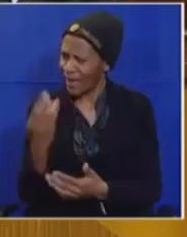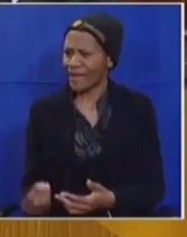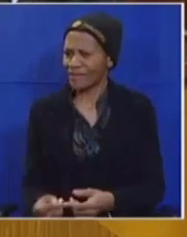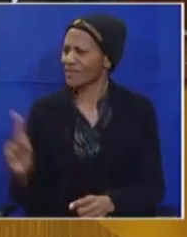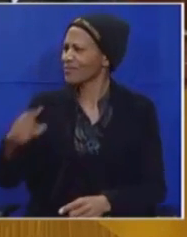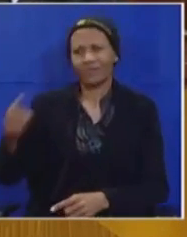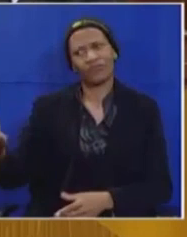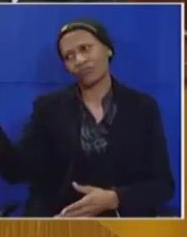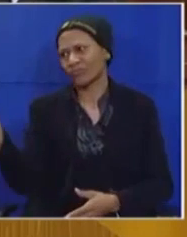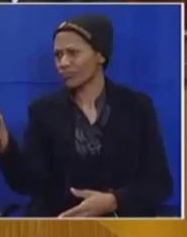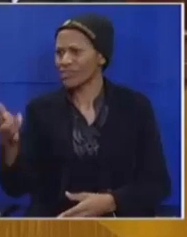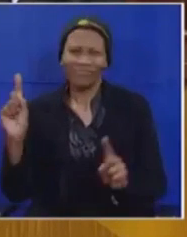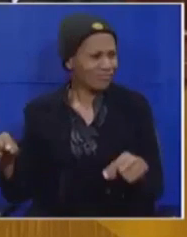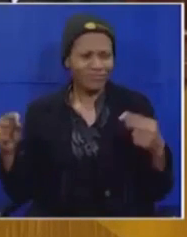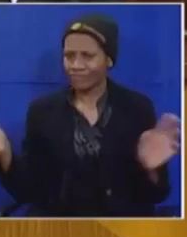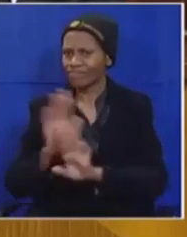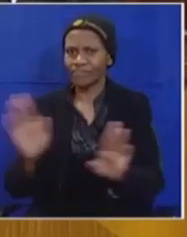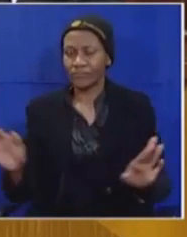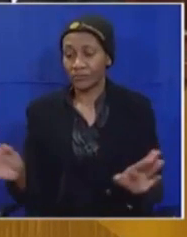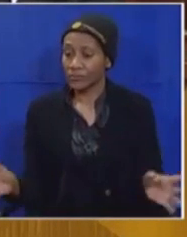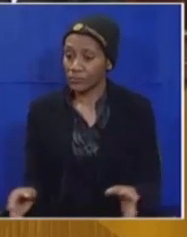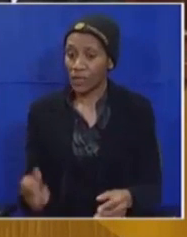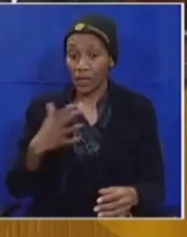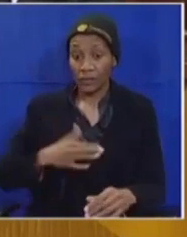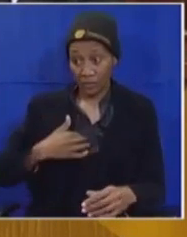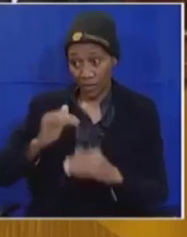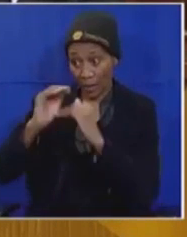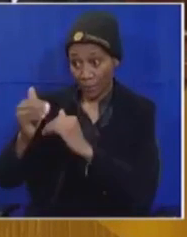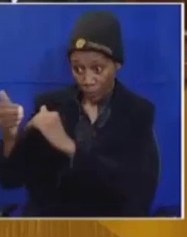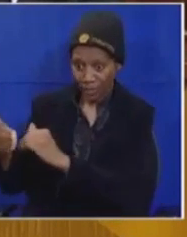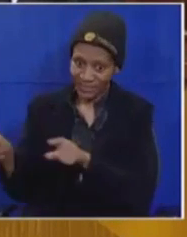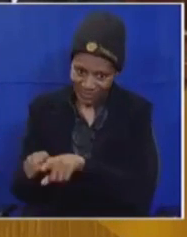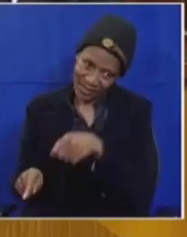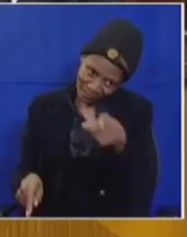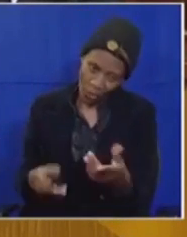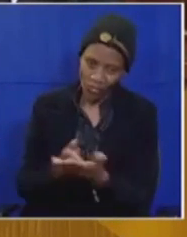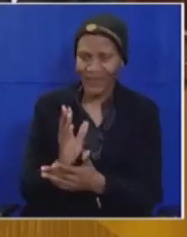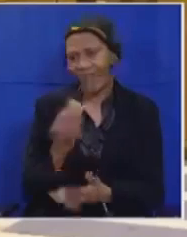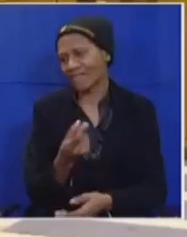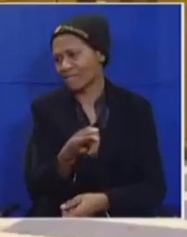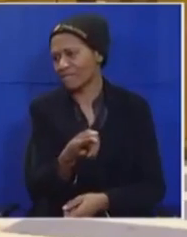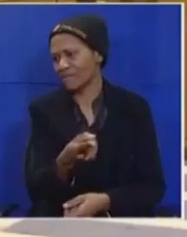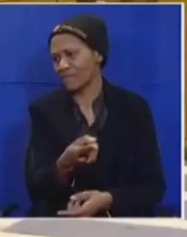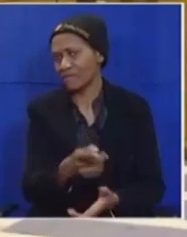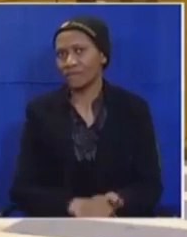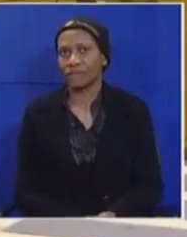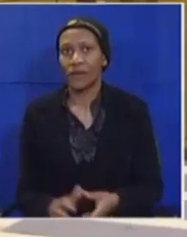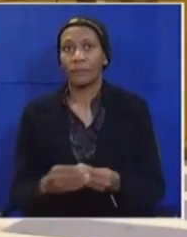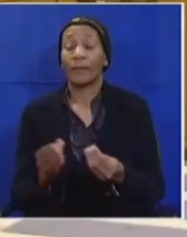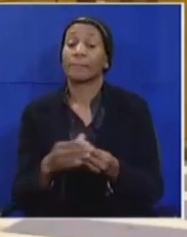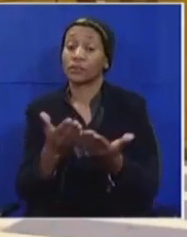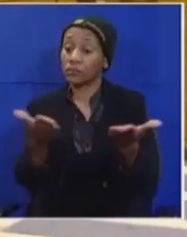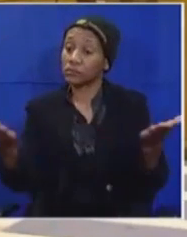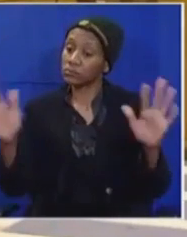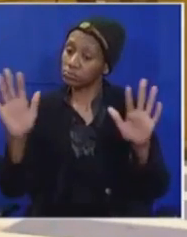can't. You can't. You want your views to be protected, to be said in the House. He has that right. Honorable members, please,